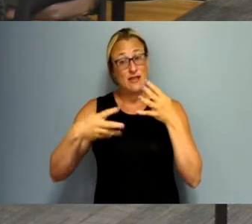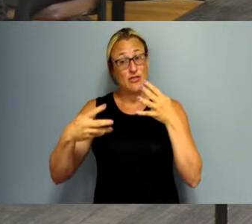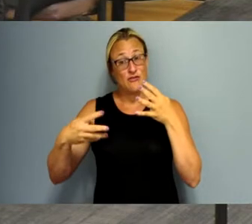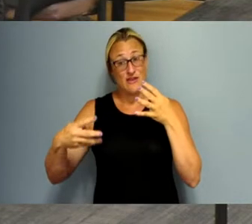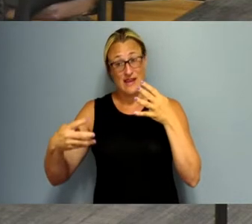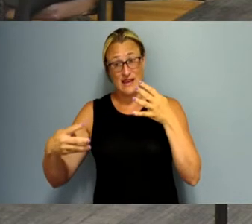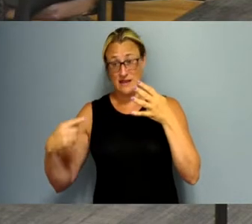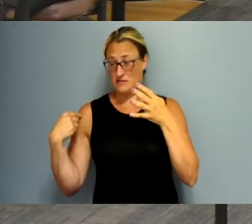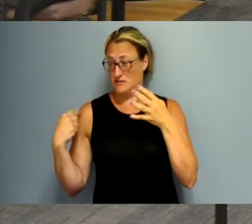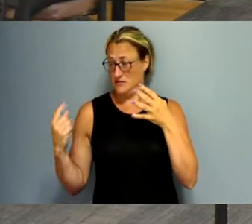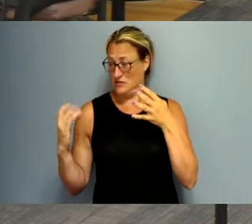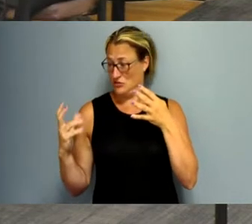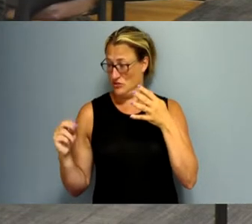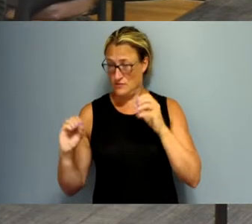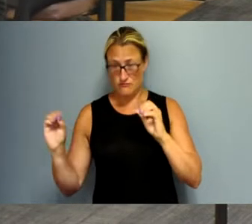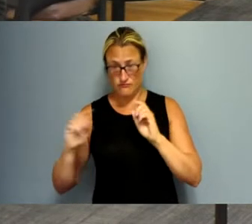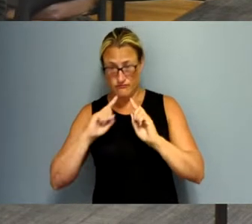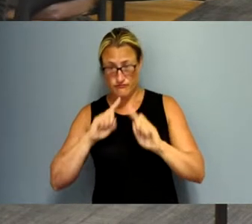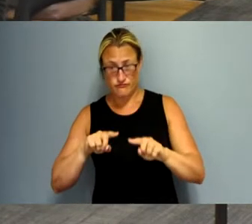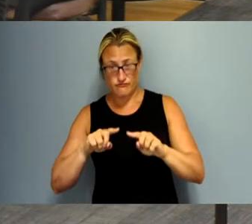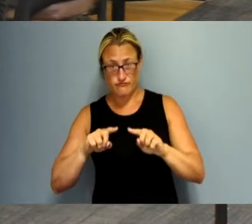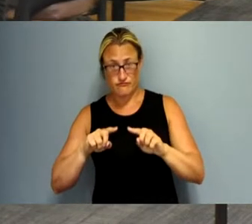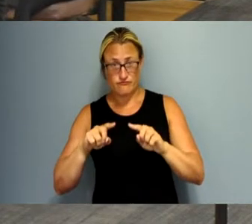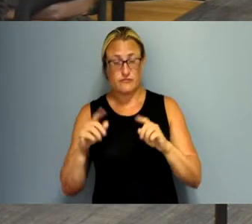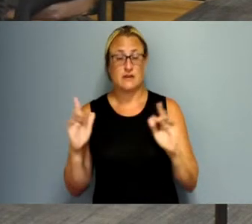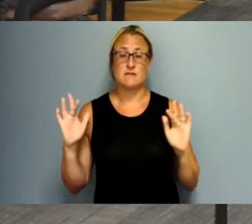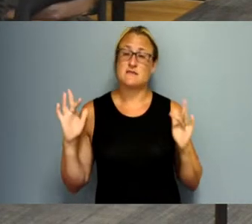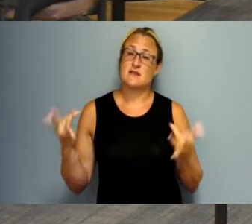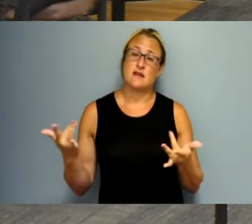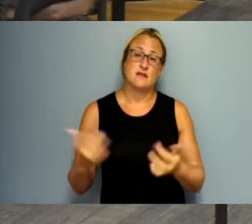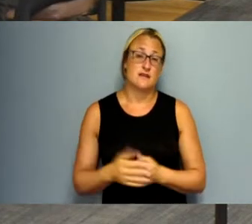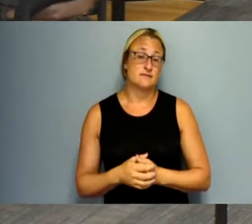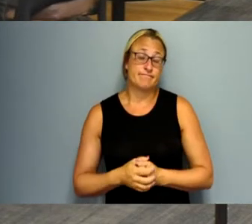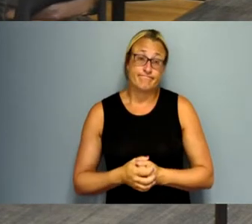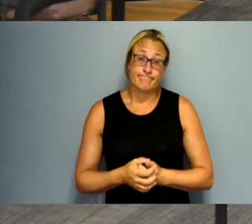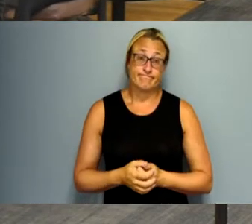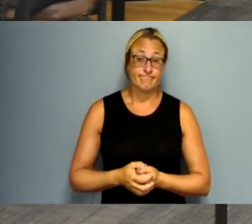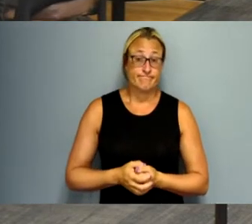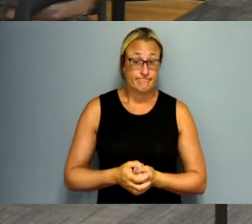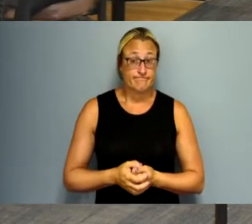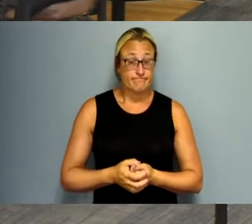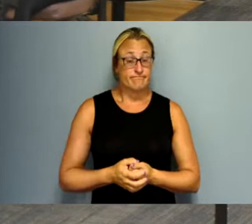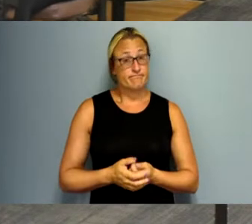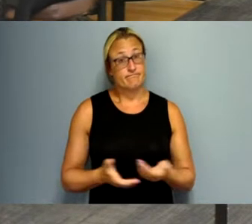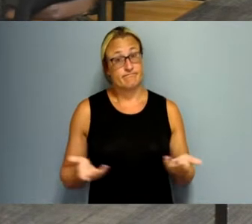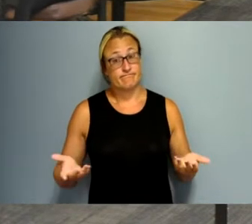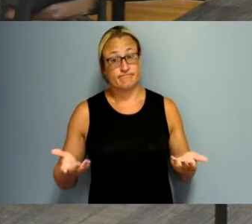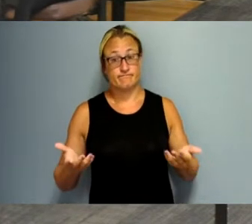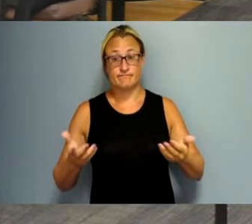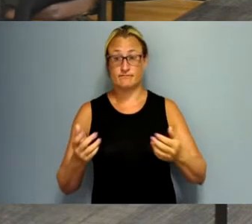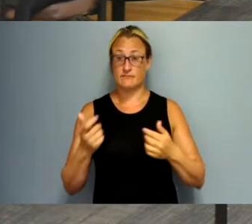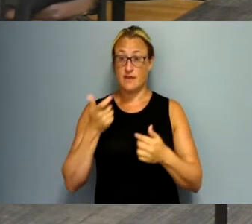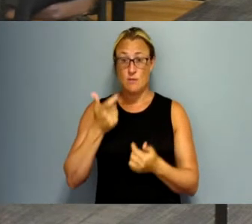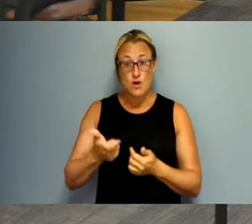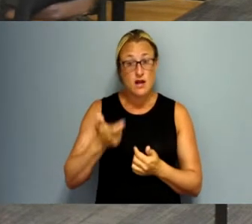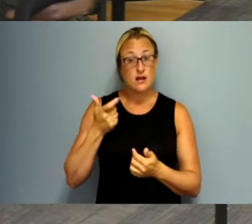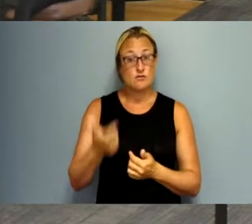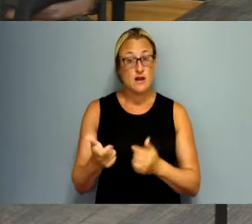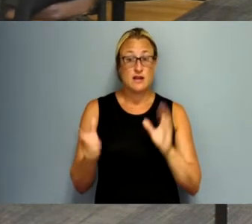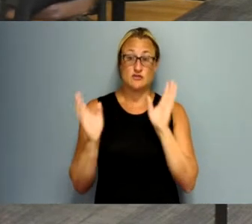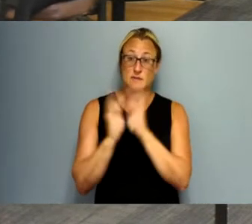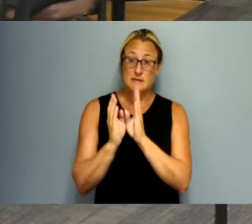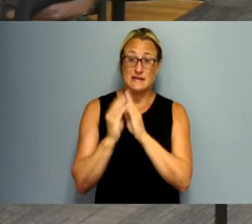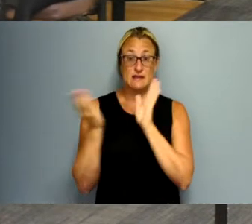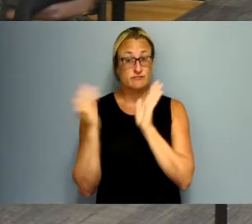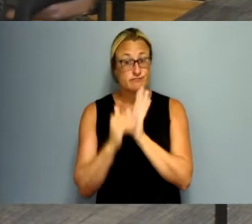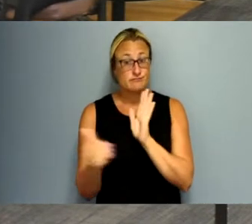January. And I'm tired. I'm very tired of watching these meetings month after